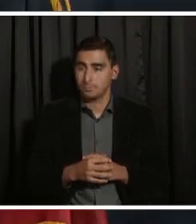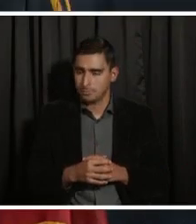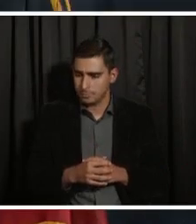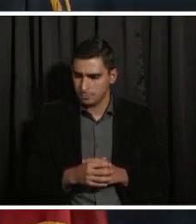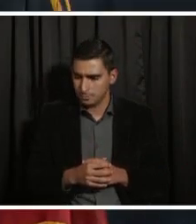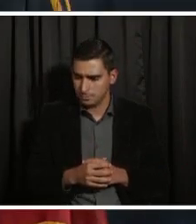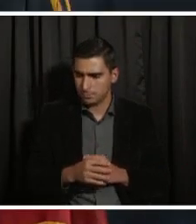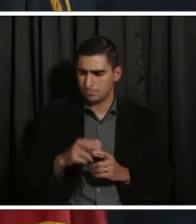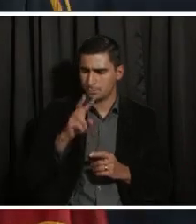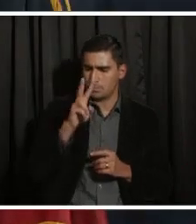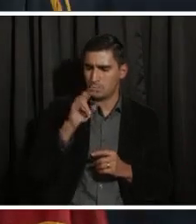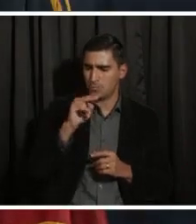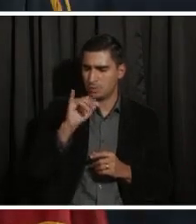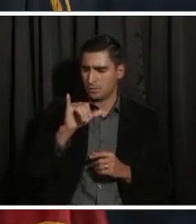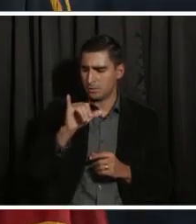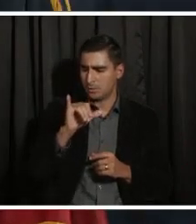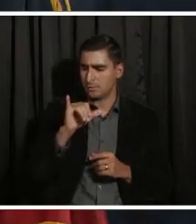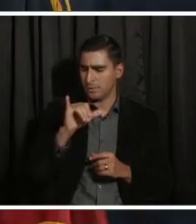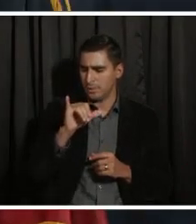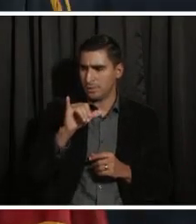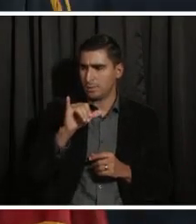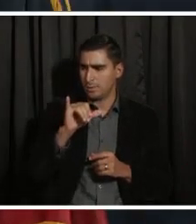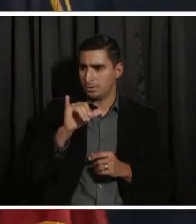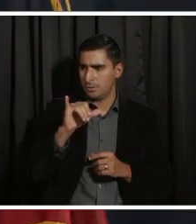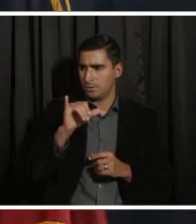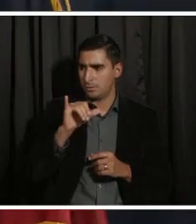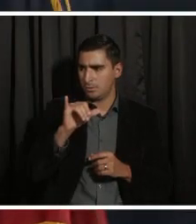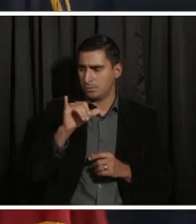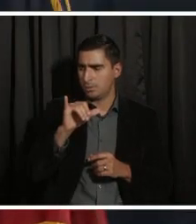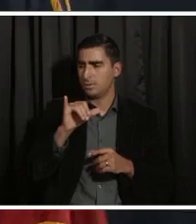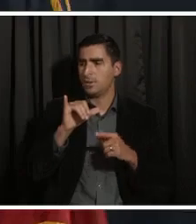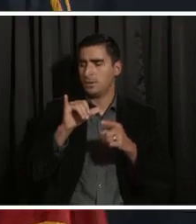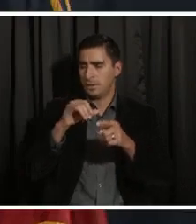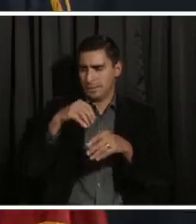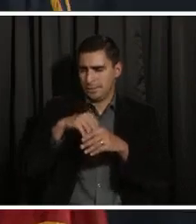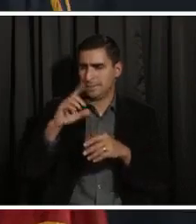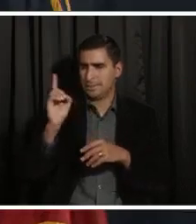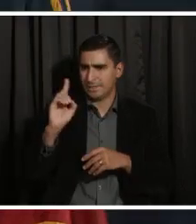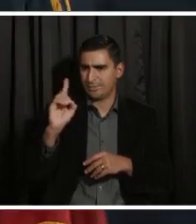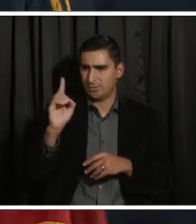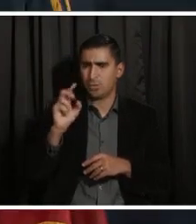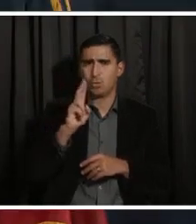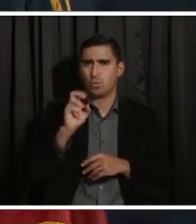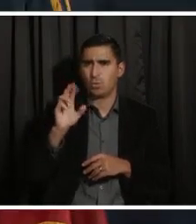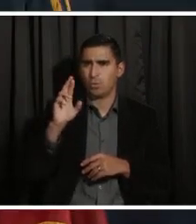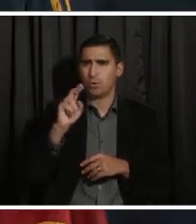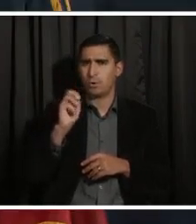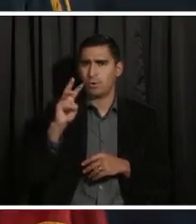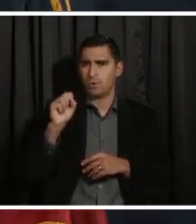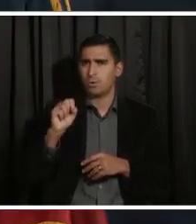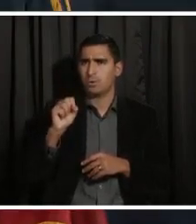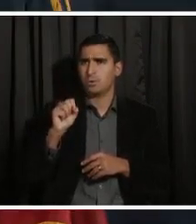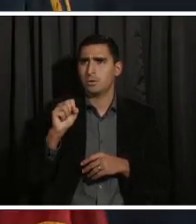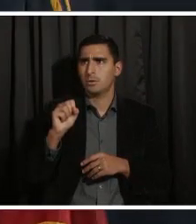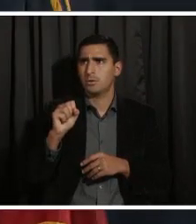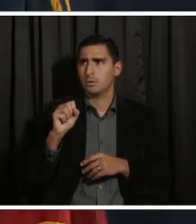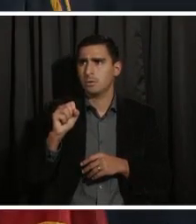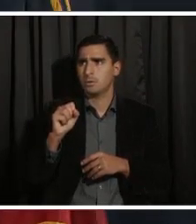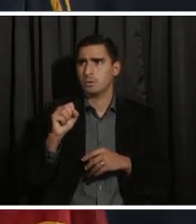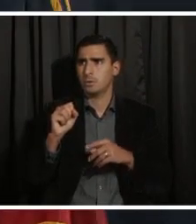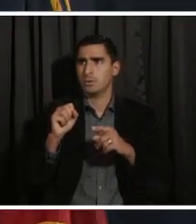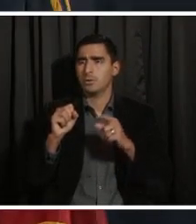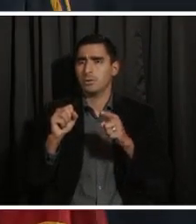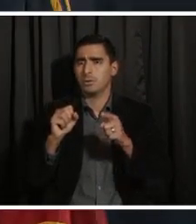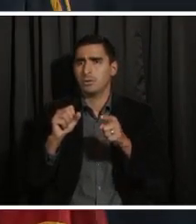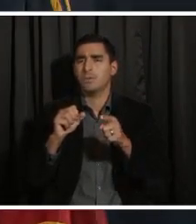Governor, this is Vinny Del Giudice at Bloomberg News in Denver. How close is Colorado to crisis standards of